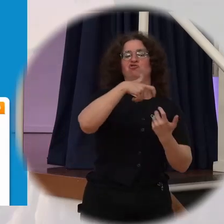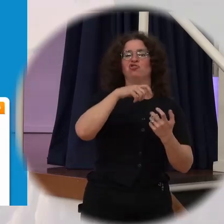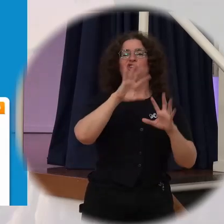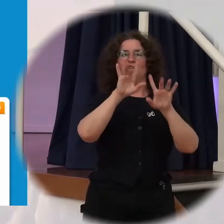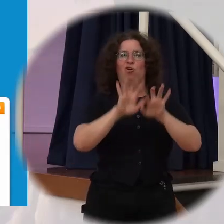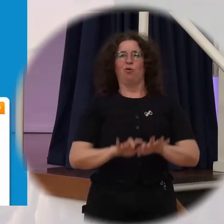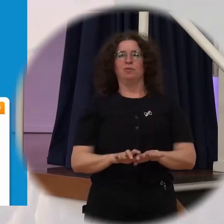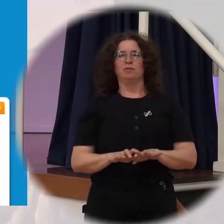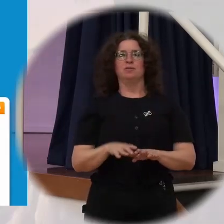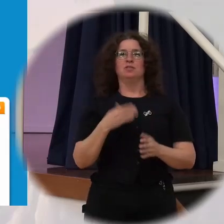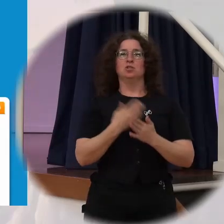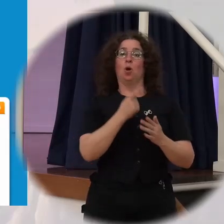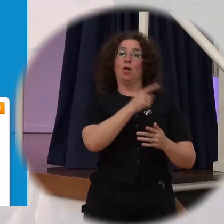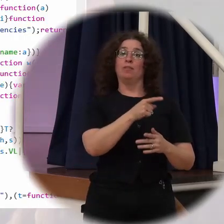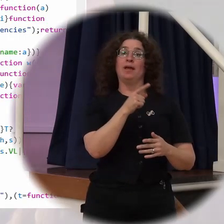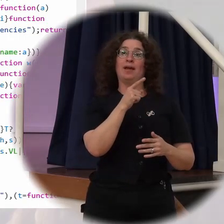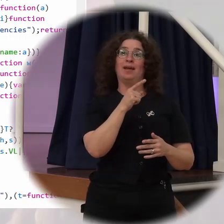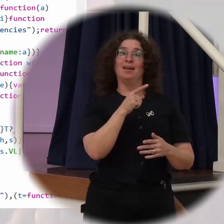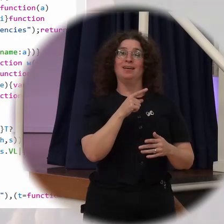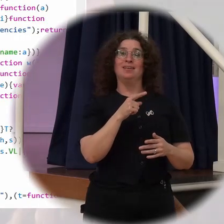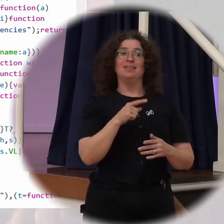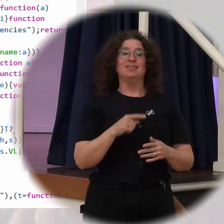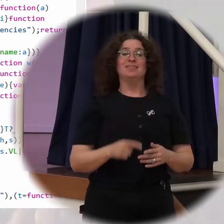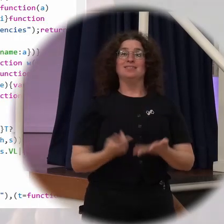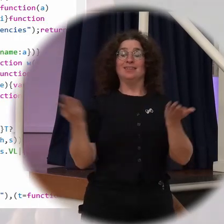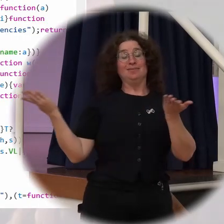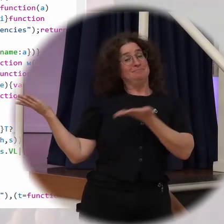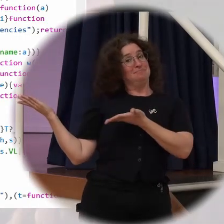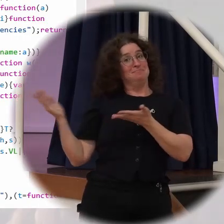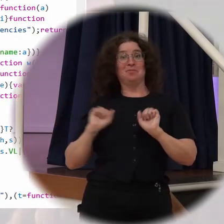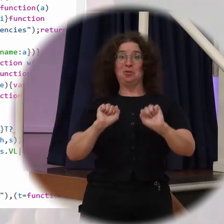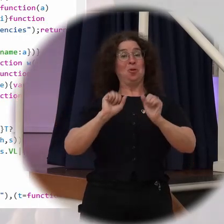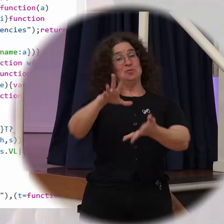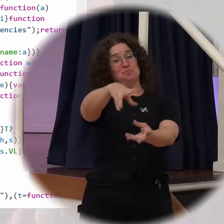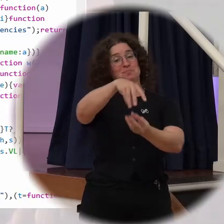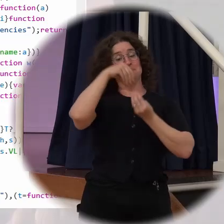on the website, you hit F12, and the game is yours.